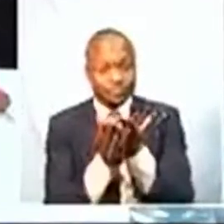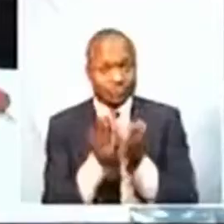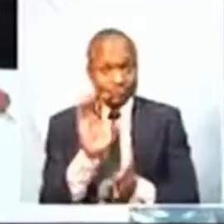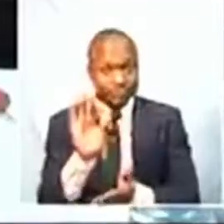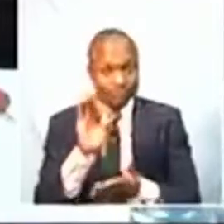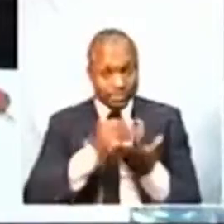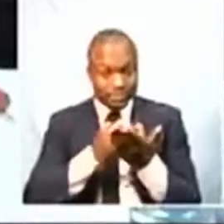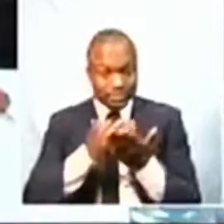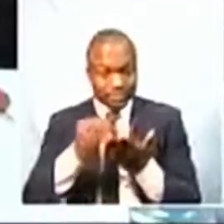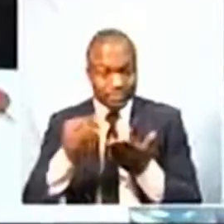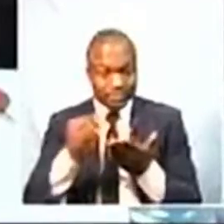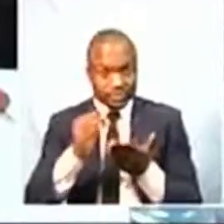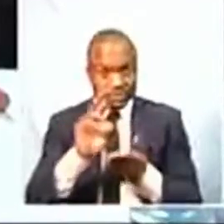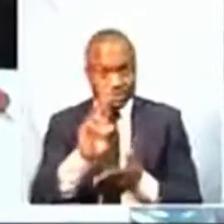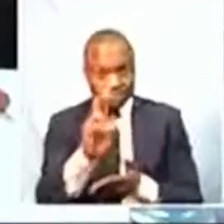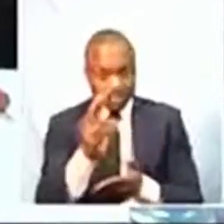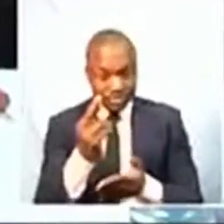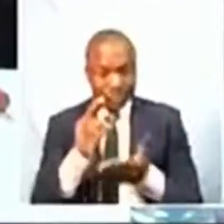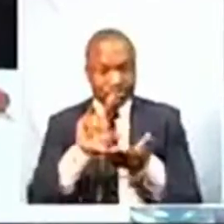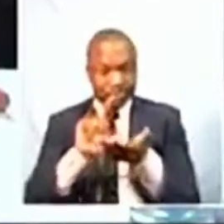loans.